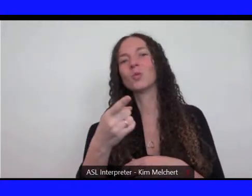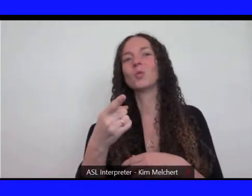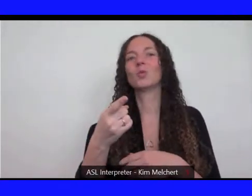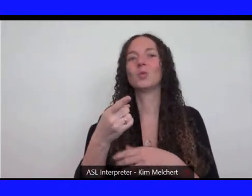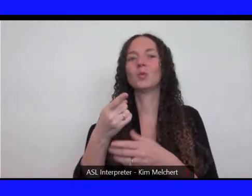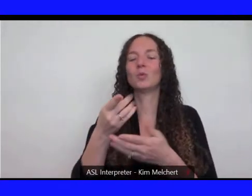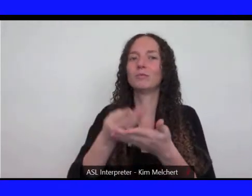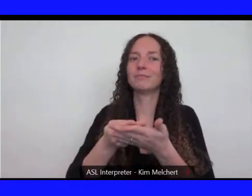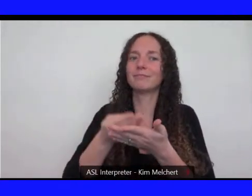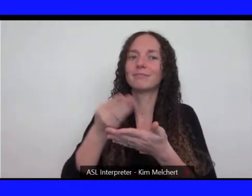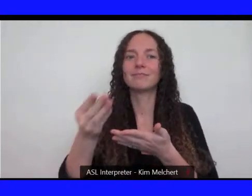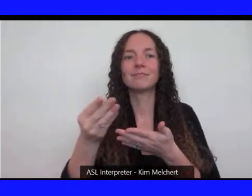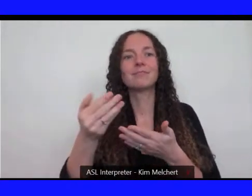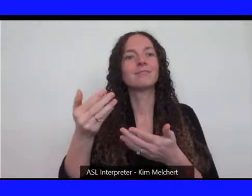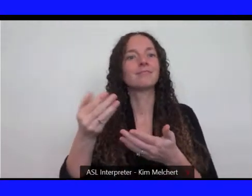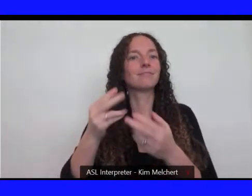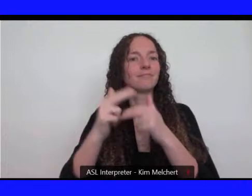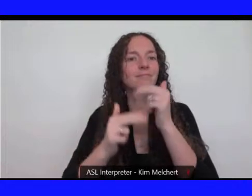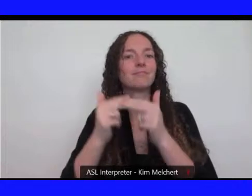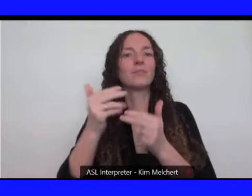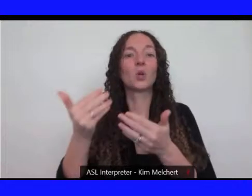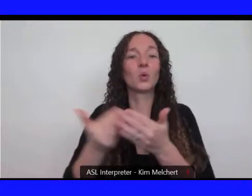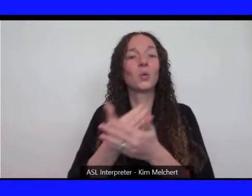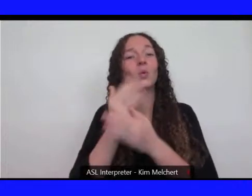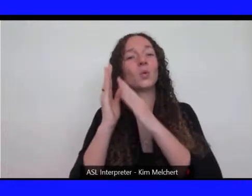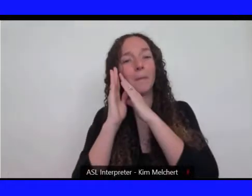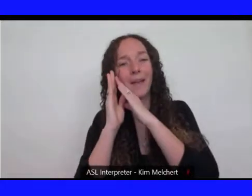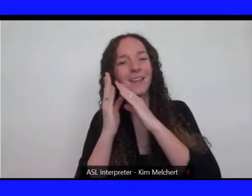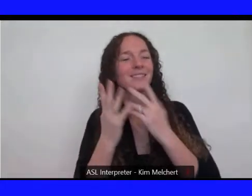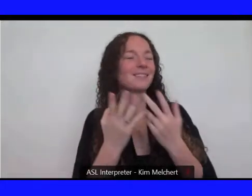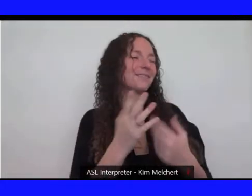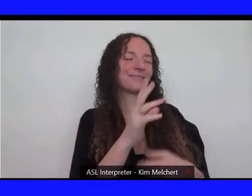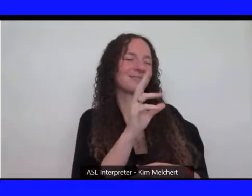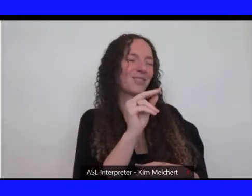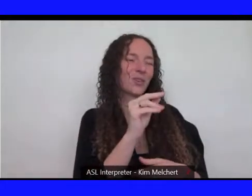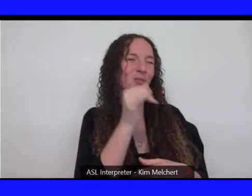And so there's a lot of going back and forth and a lot of